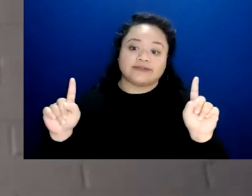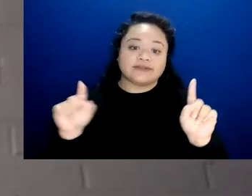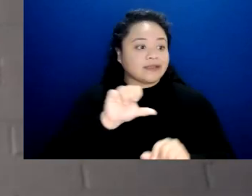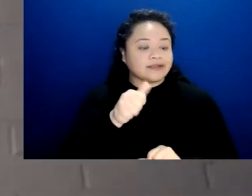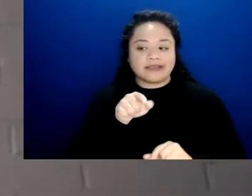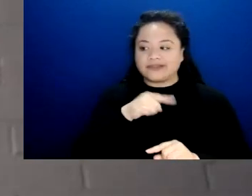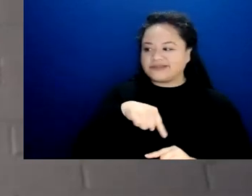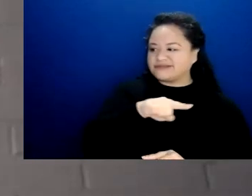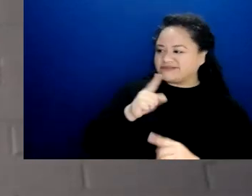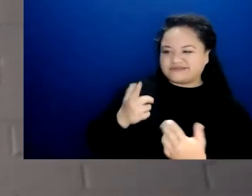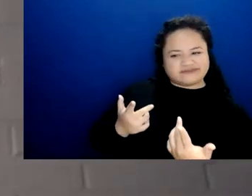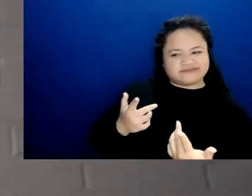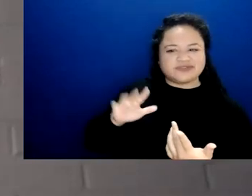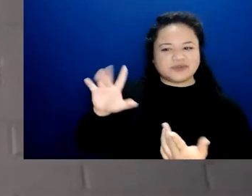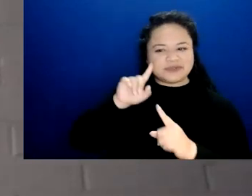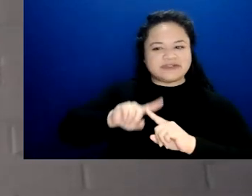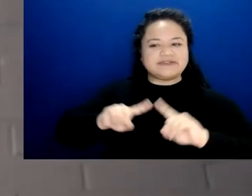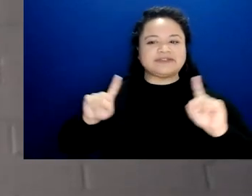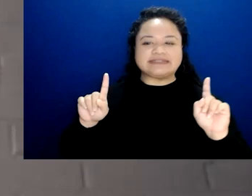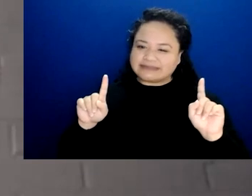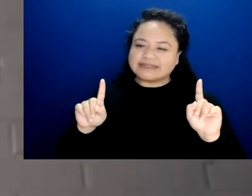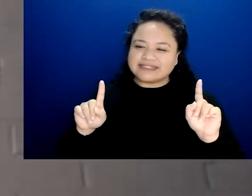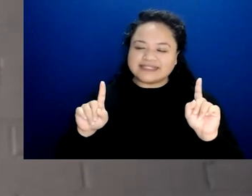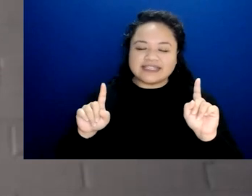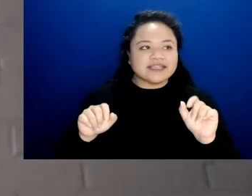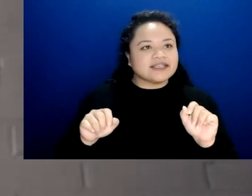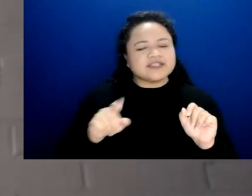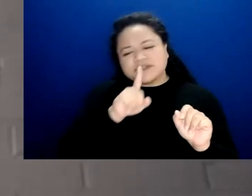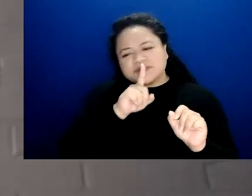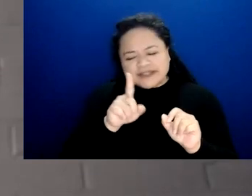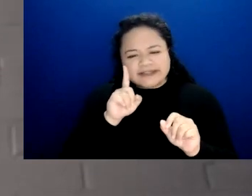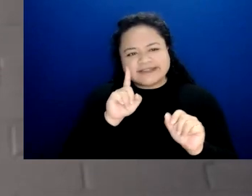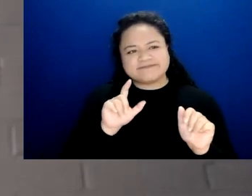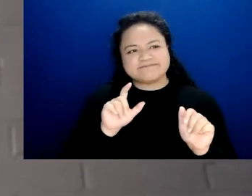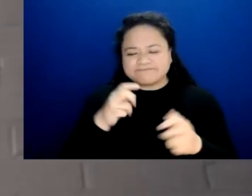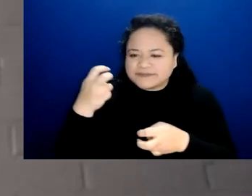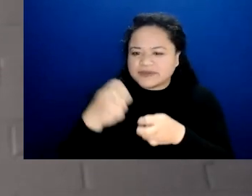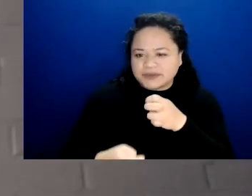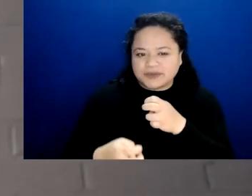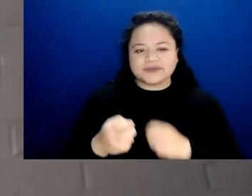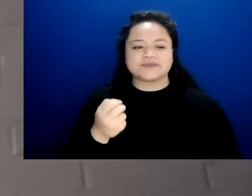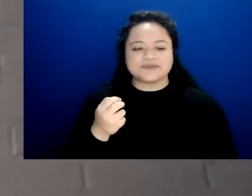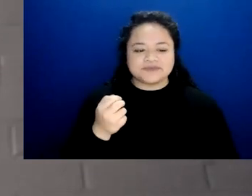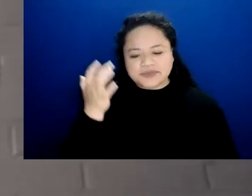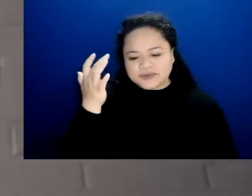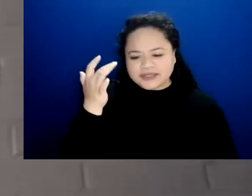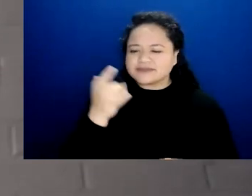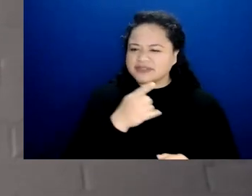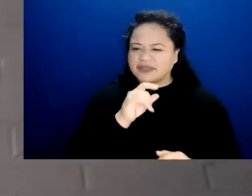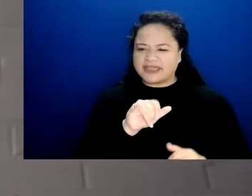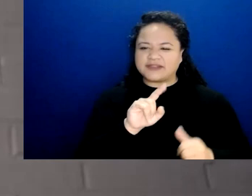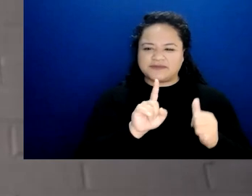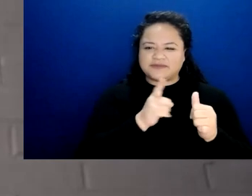than another's perspective. You know, it's really hard because, you know, what we talked about in the first question is